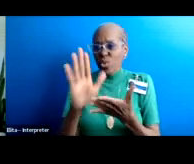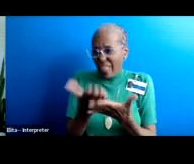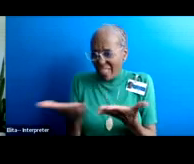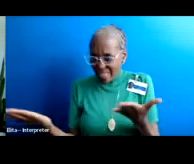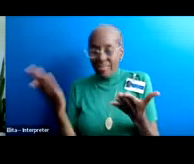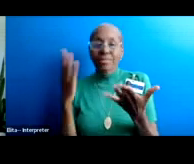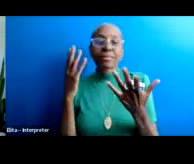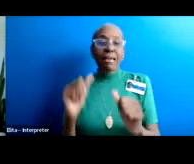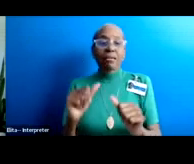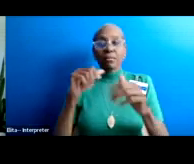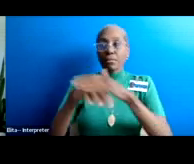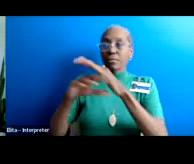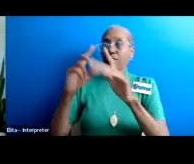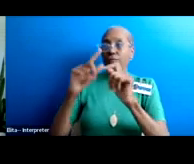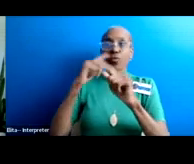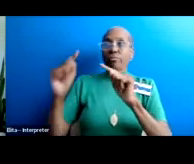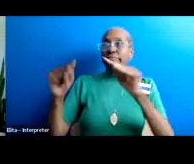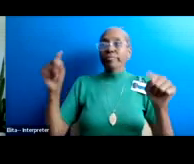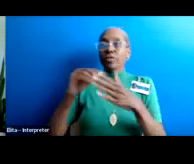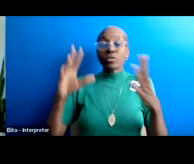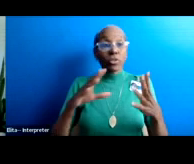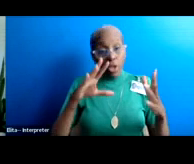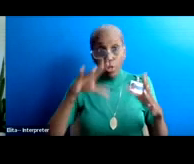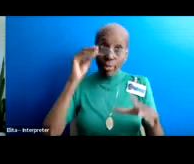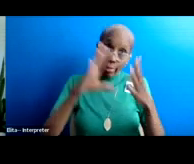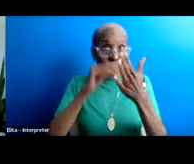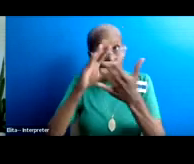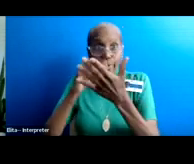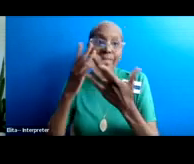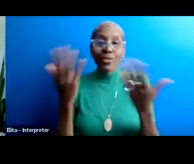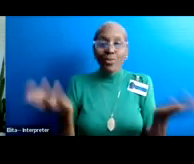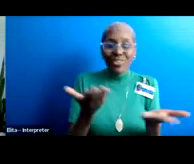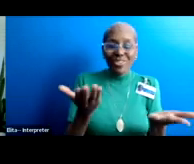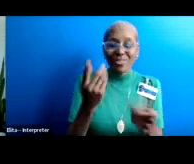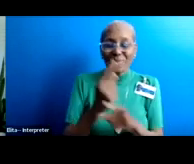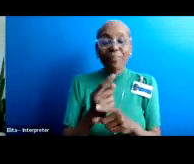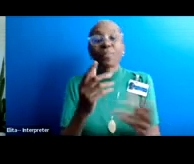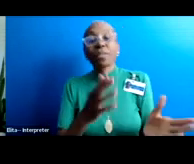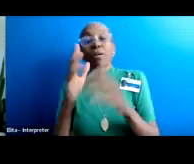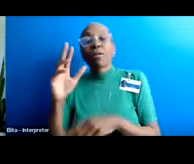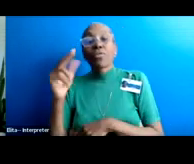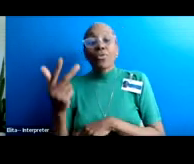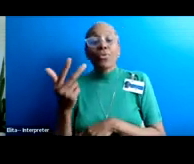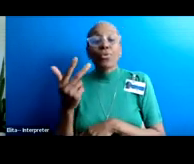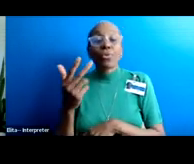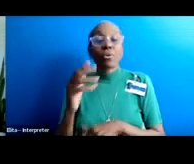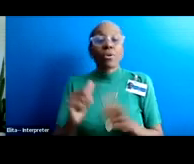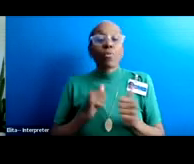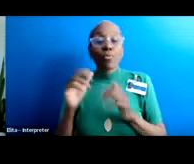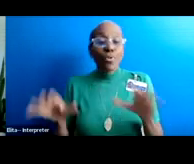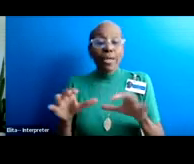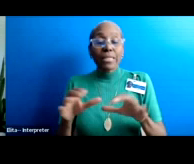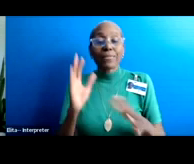as accessible as possible for your students so they learn. I know that's why you're here. And then I love this, proactive